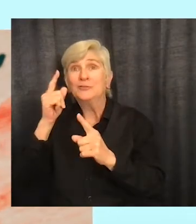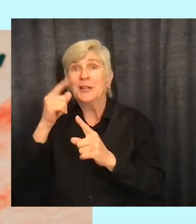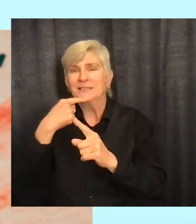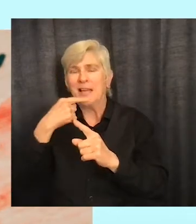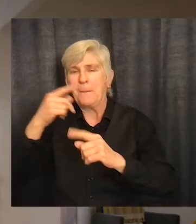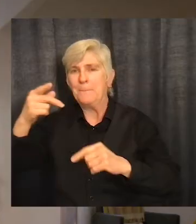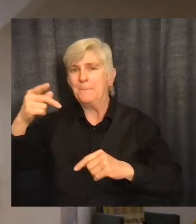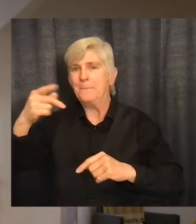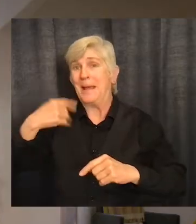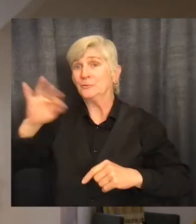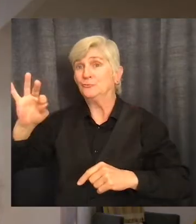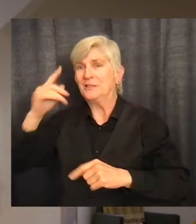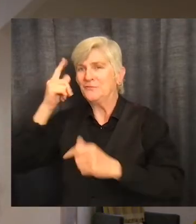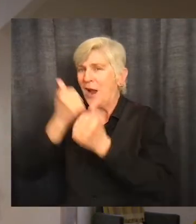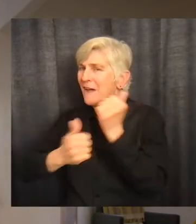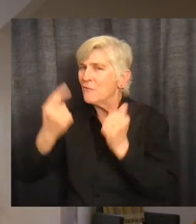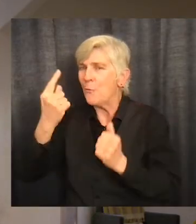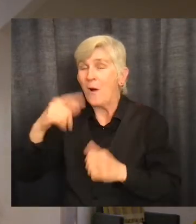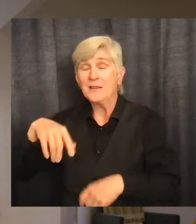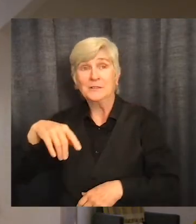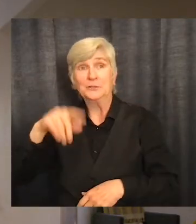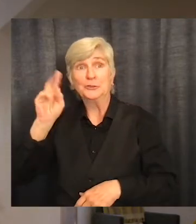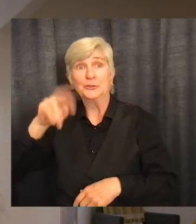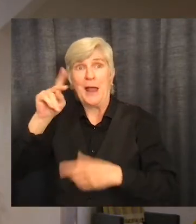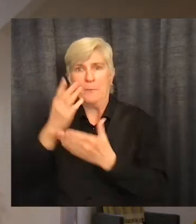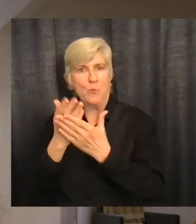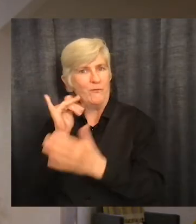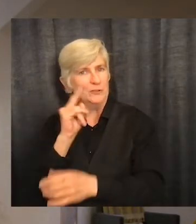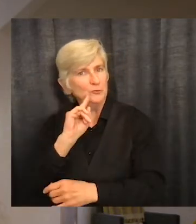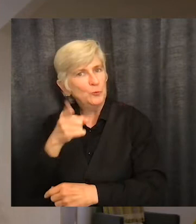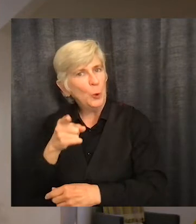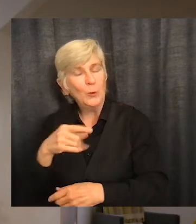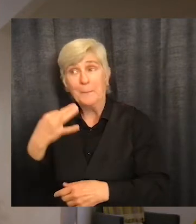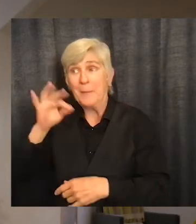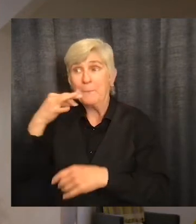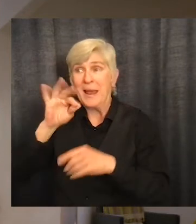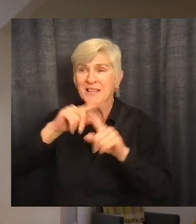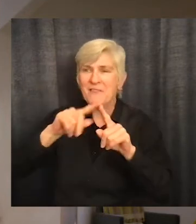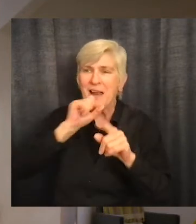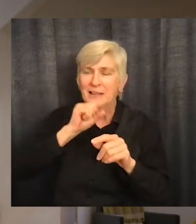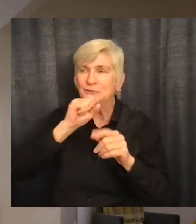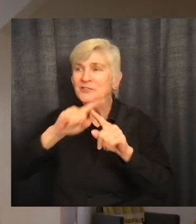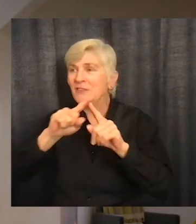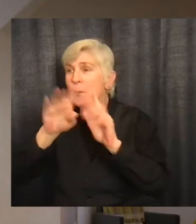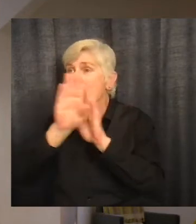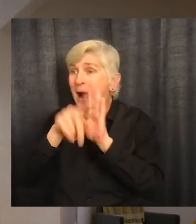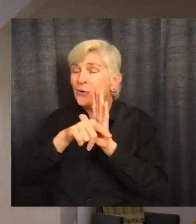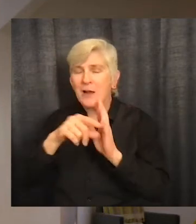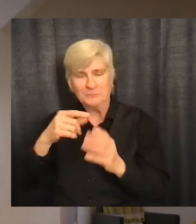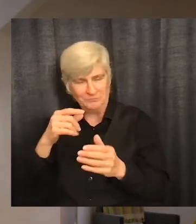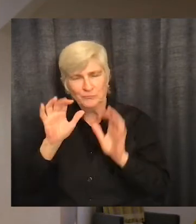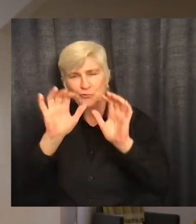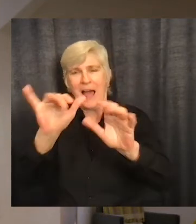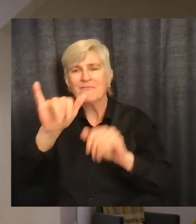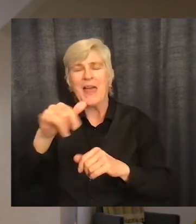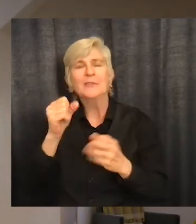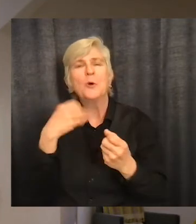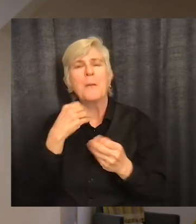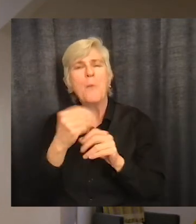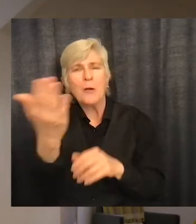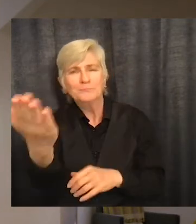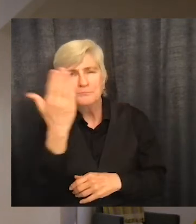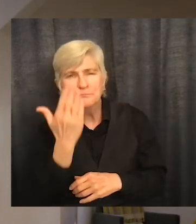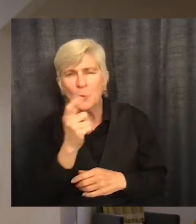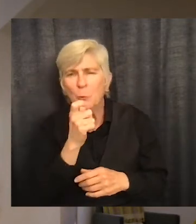mission says that Pinterest is for everyone, and these trends do prove that's true. Pinners of all ages and demographics are driving them.